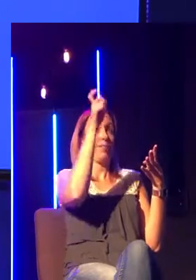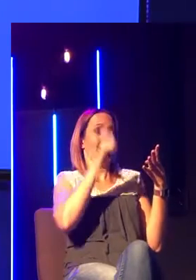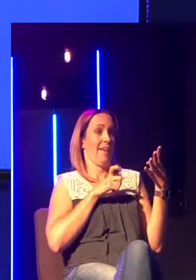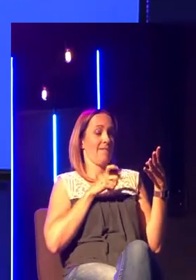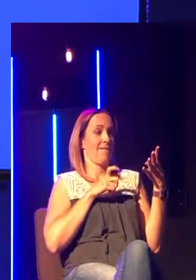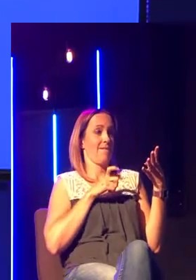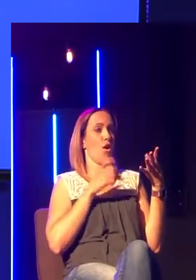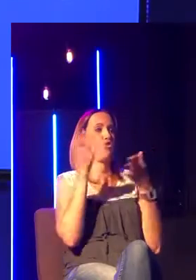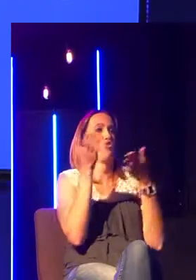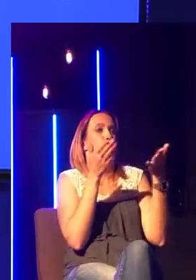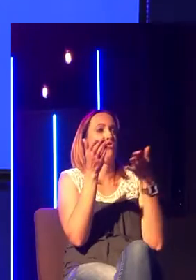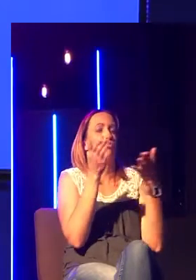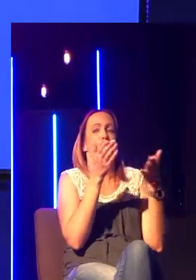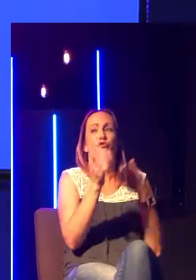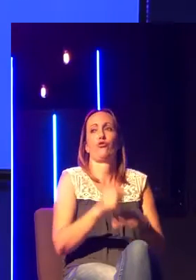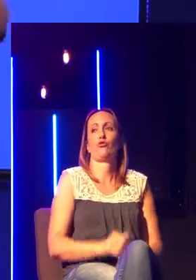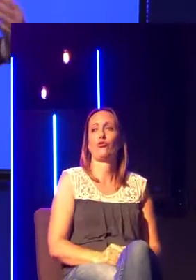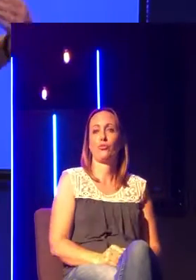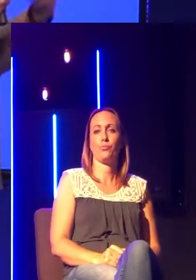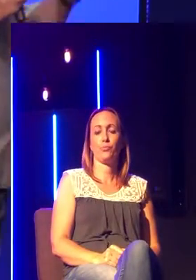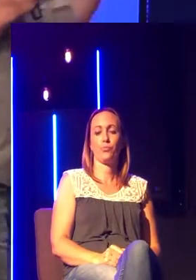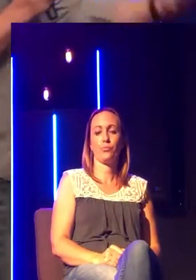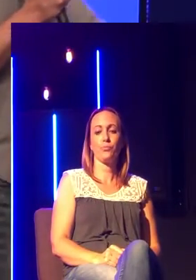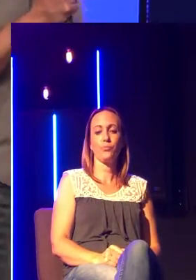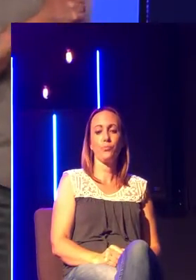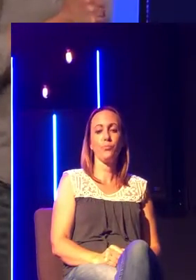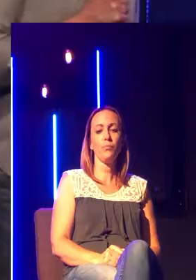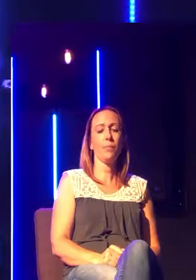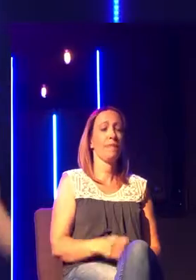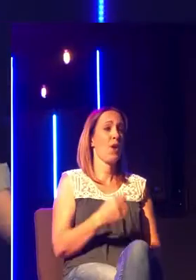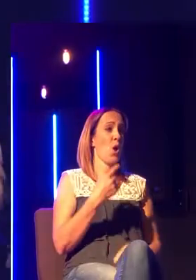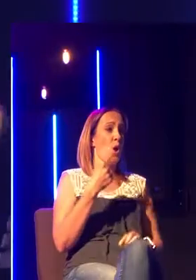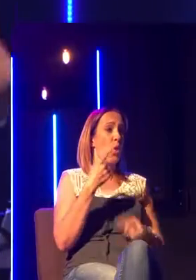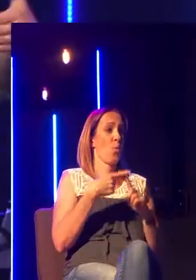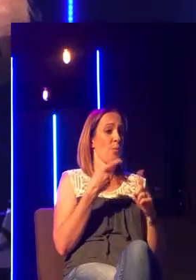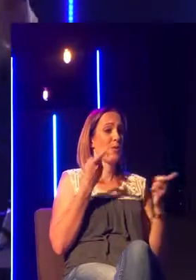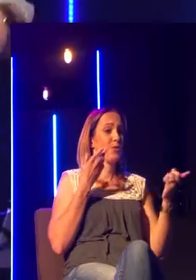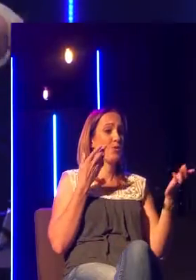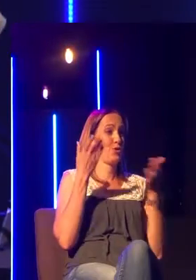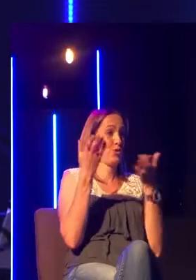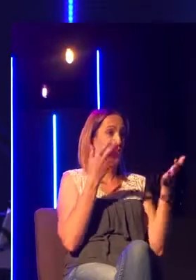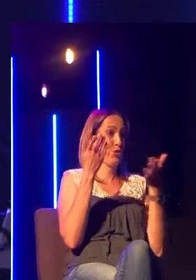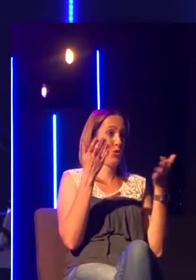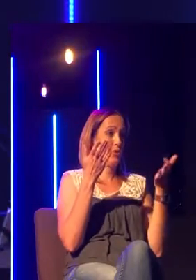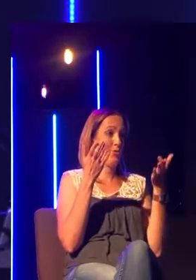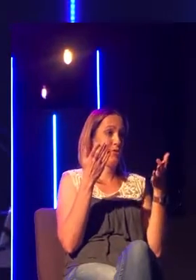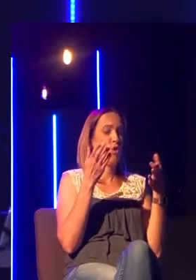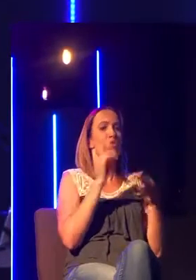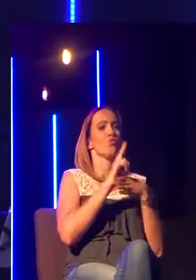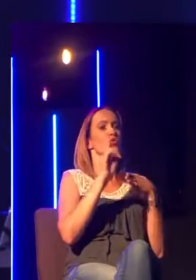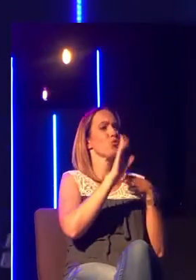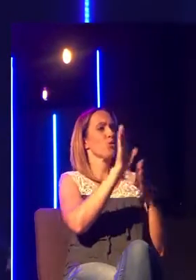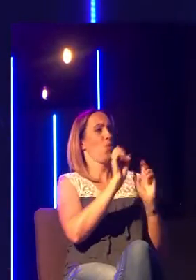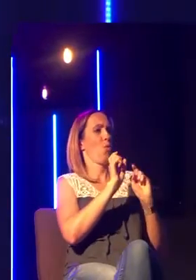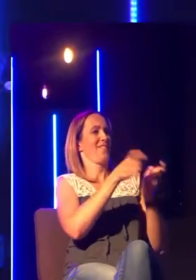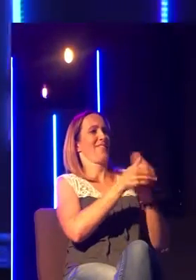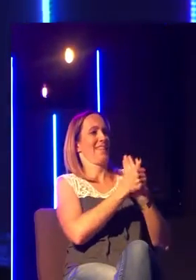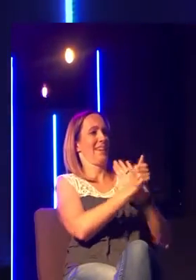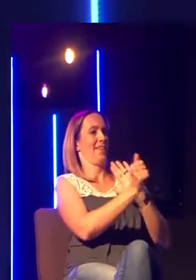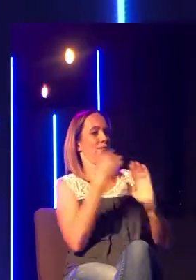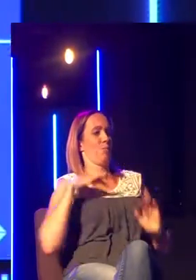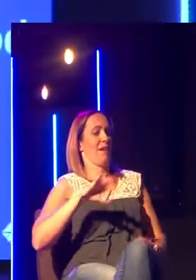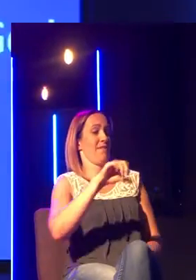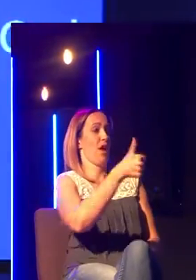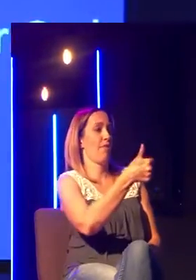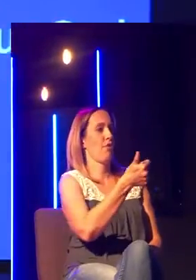When there's a certain amount, there's an incredible amount of joy when we serve. When you use the gift that you have to benefit somebody